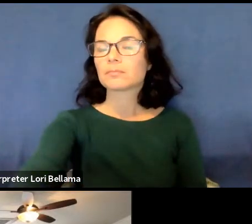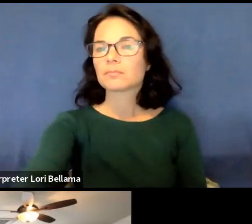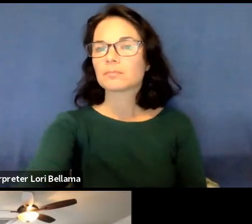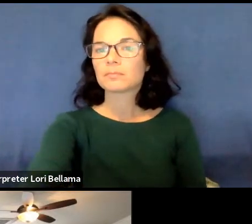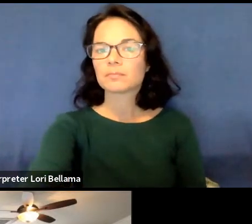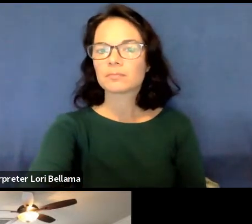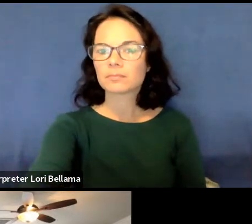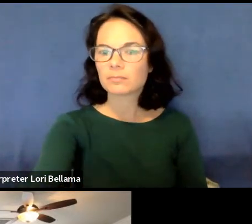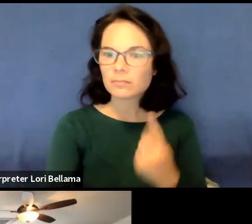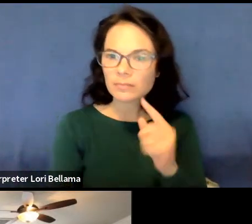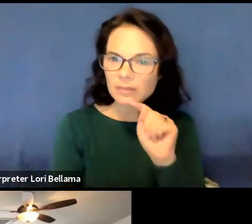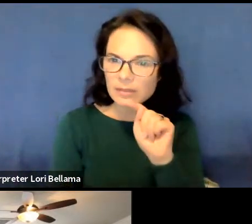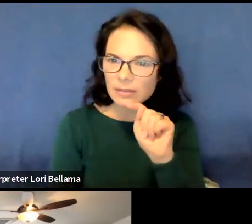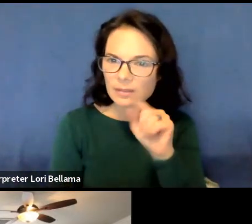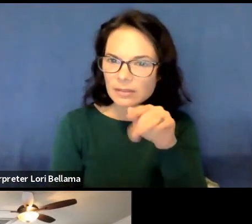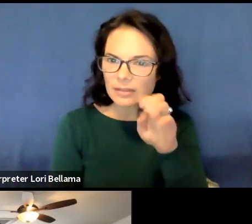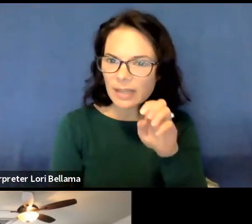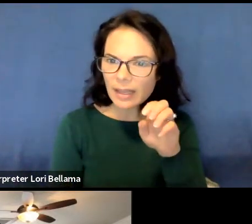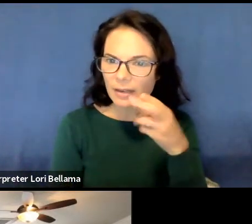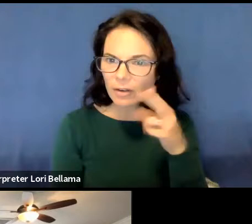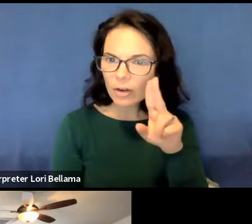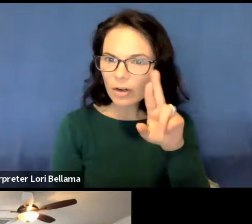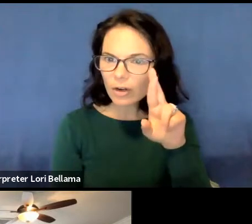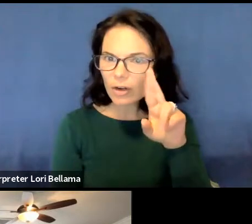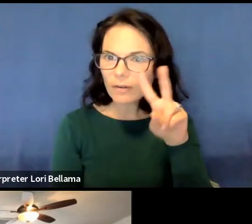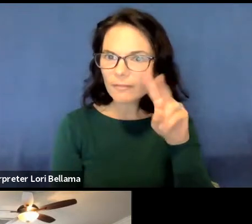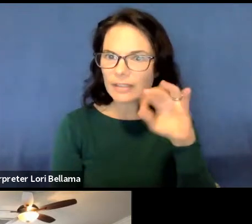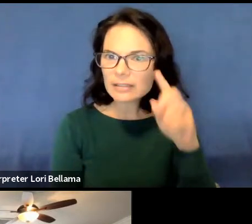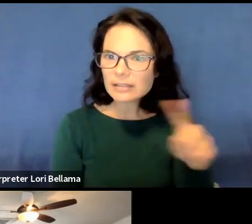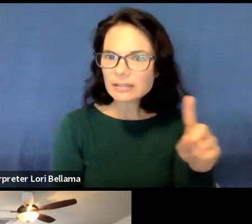Oh, there's one, Tate Hurwitz.